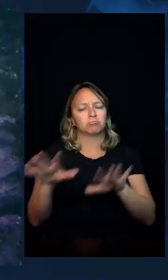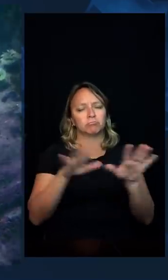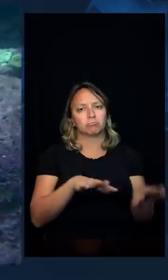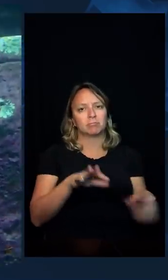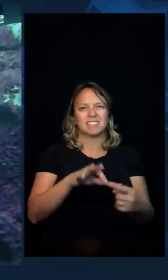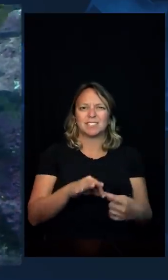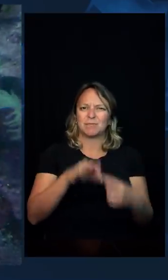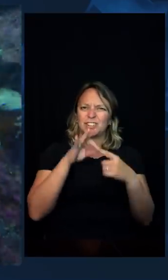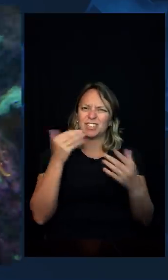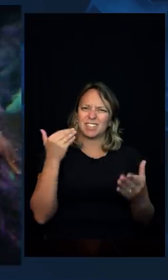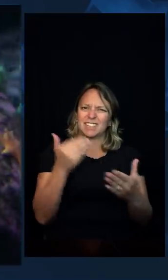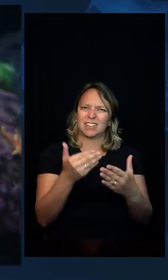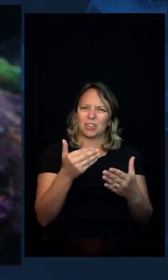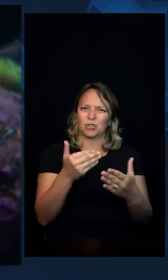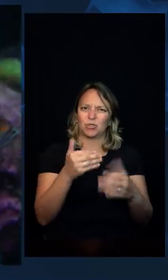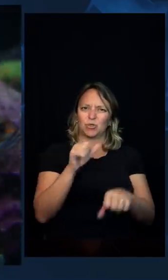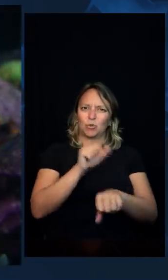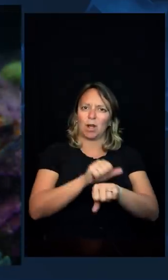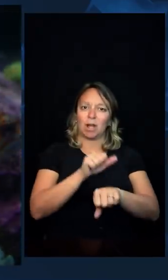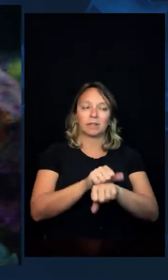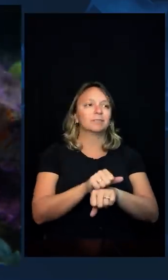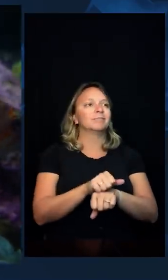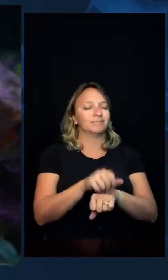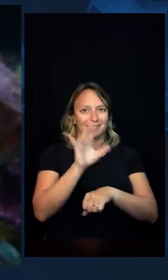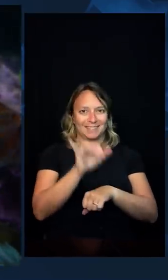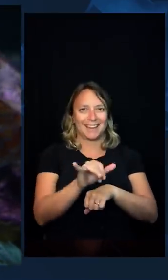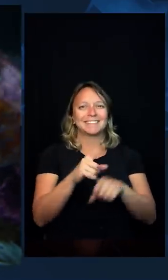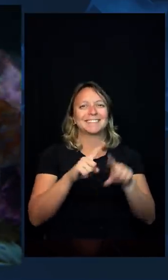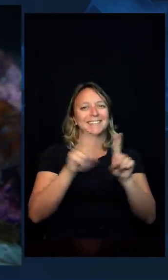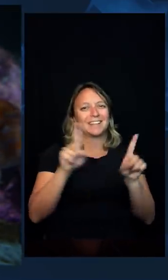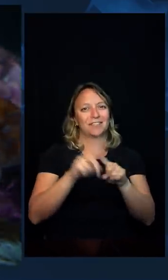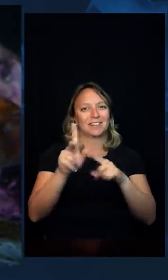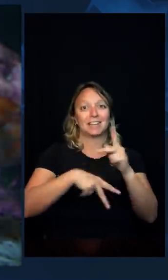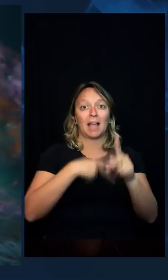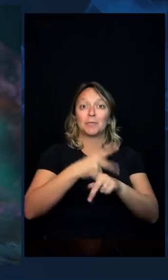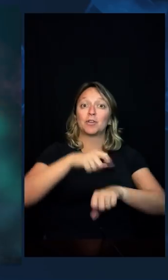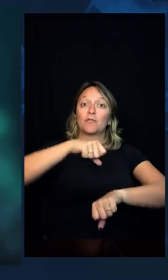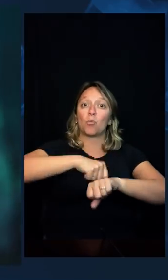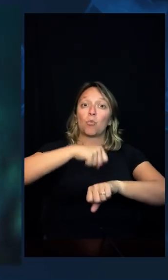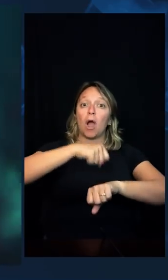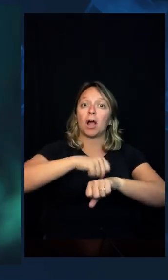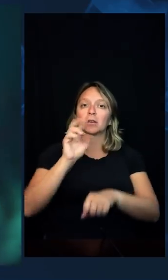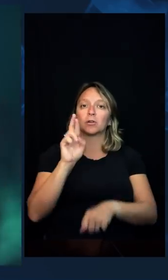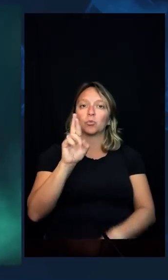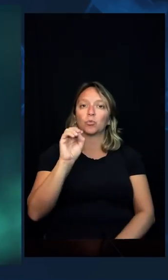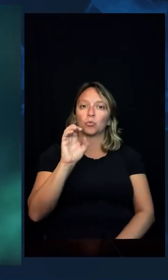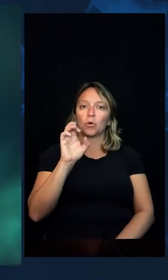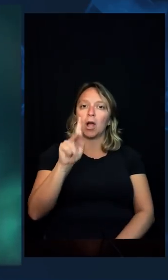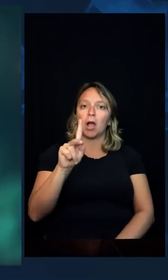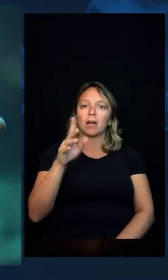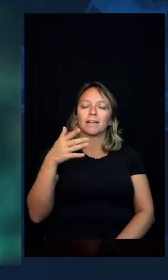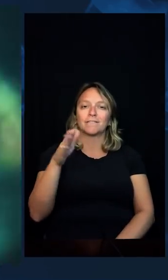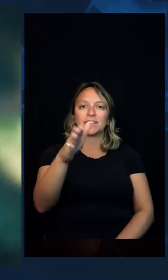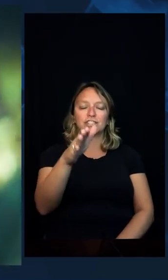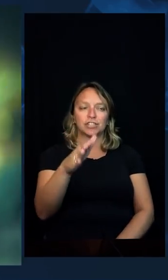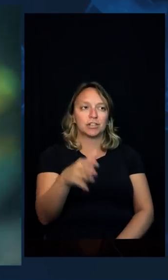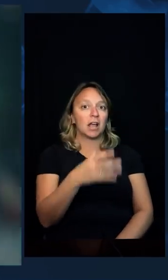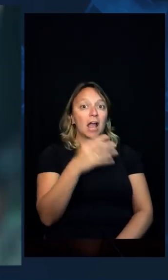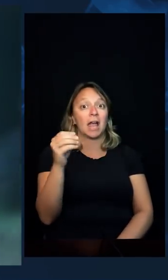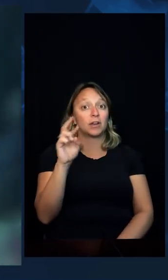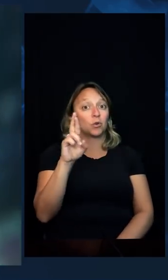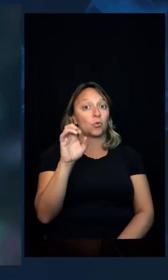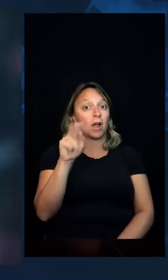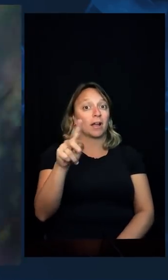the rocks here. Those are different types of rockfish. And rockfish are